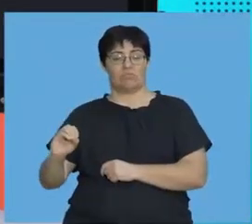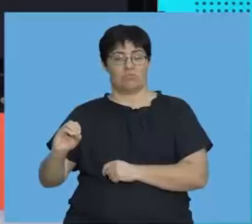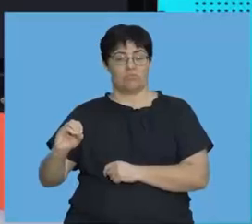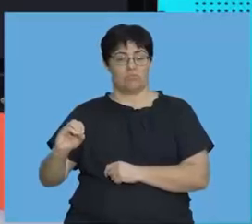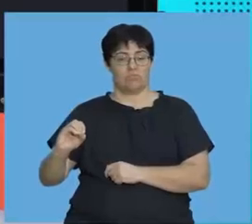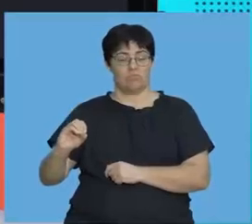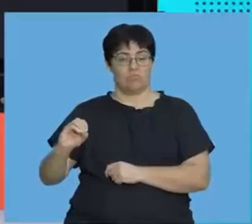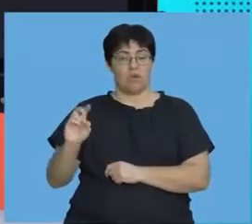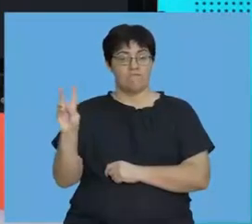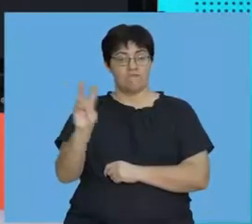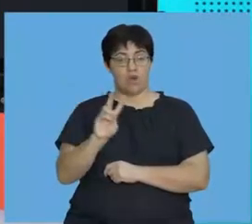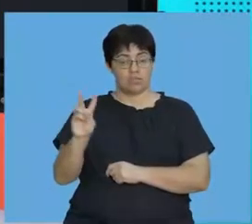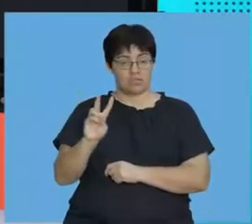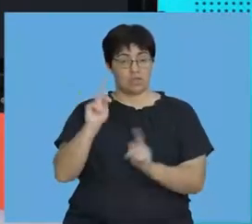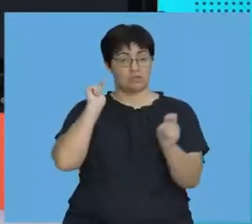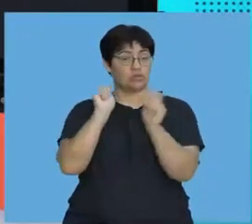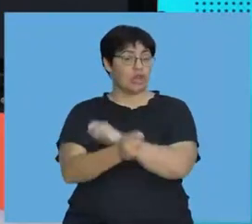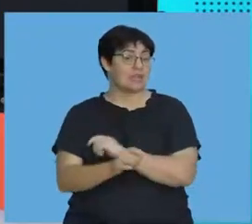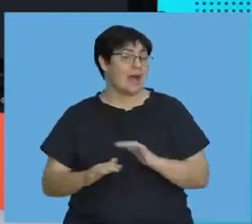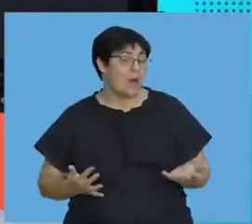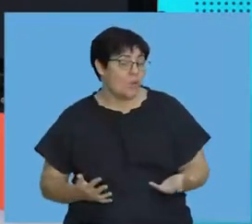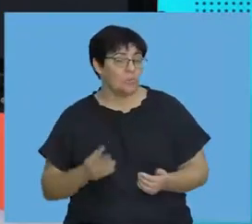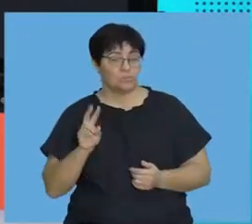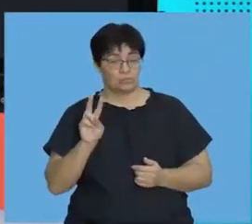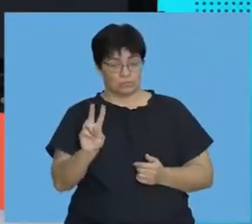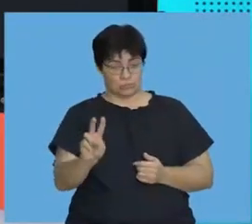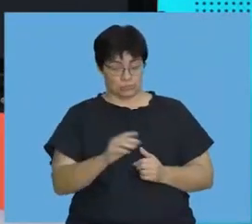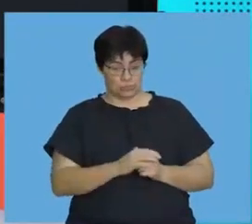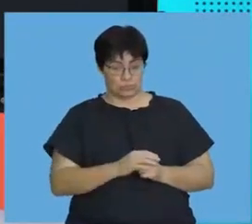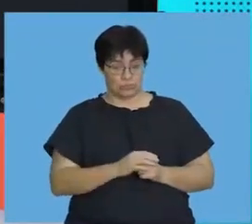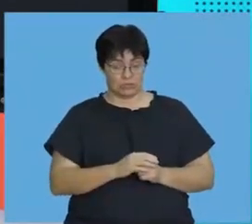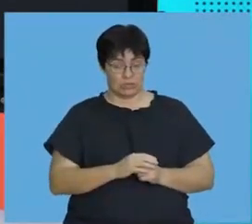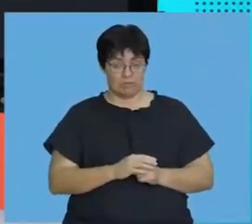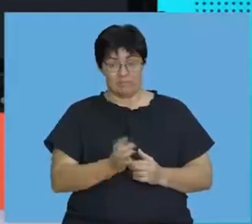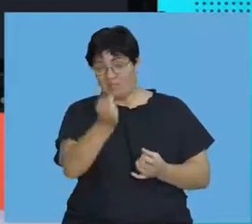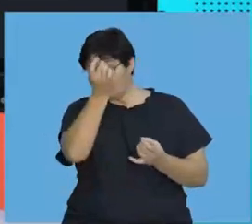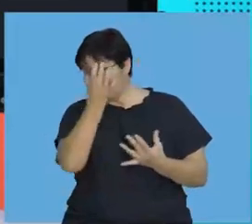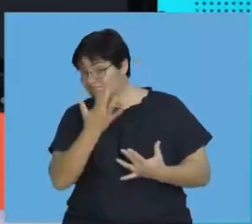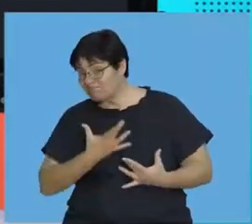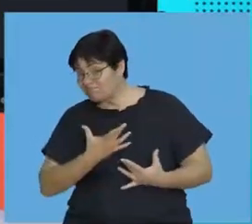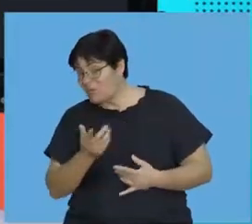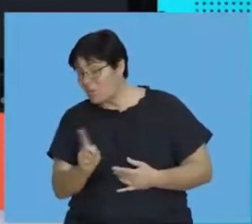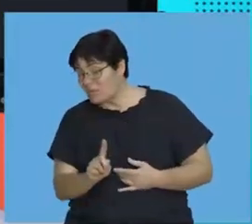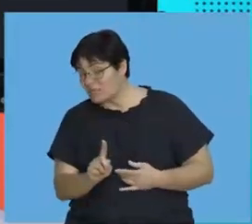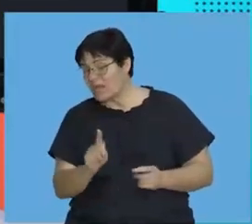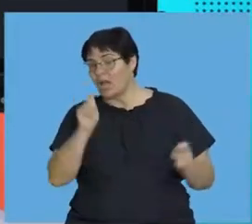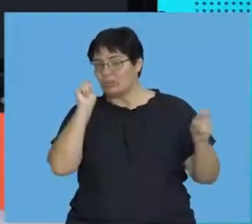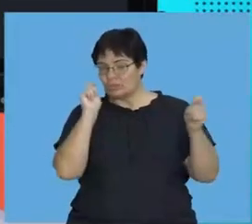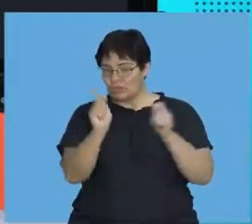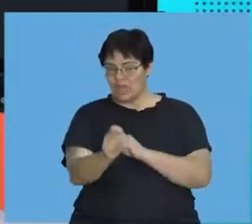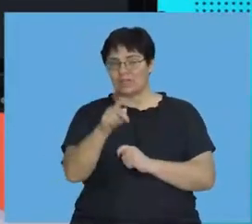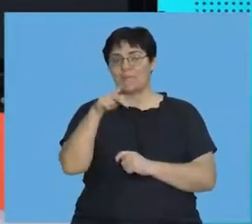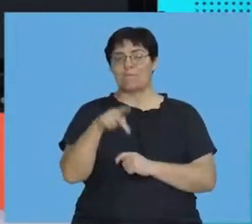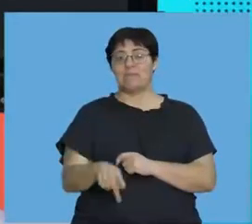The velocity is changing by two. That implies for me that the change